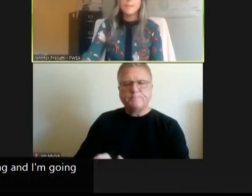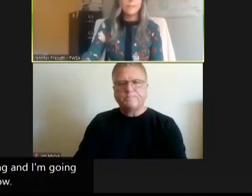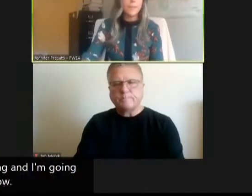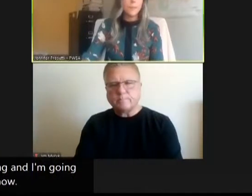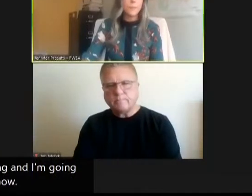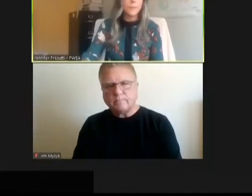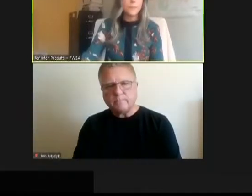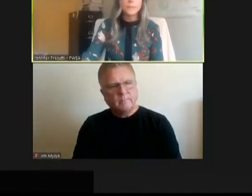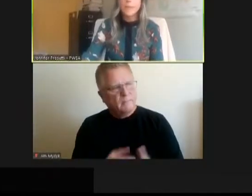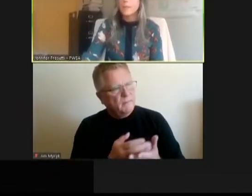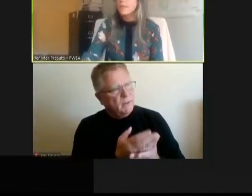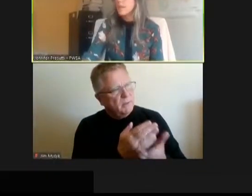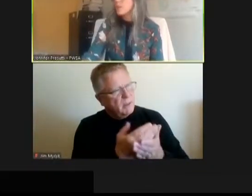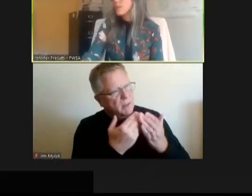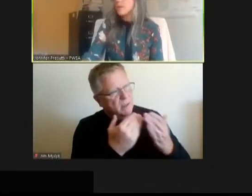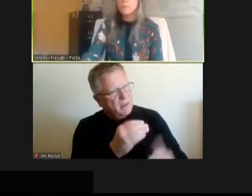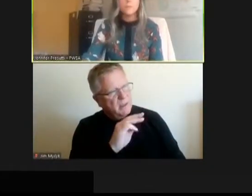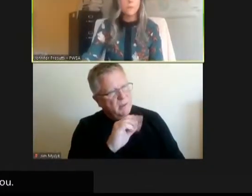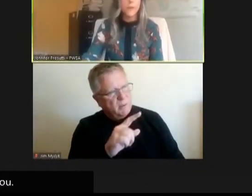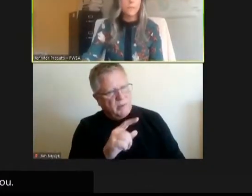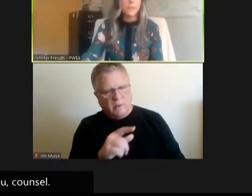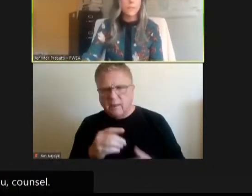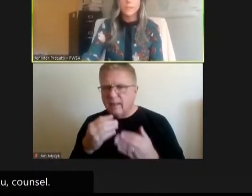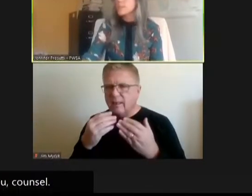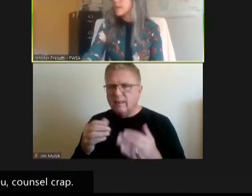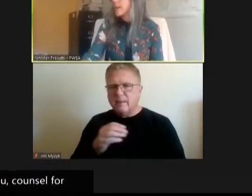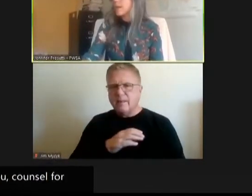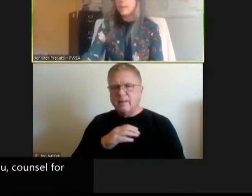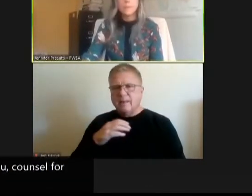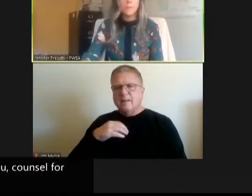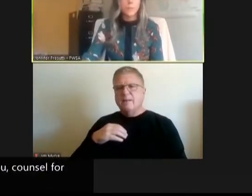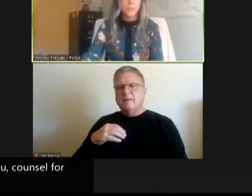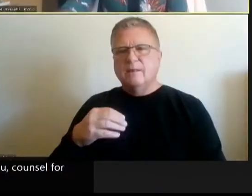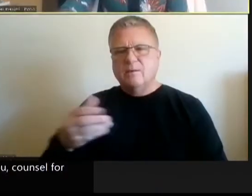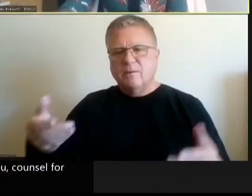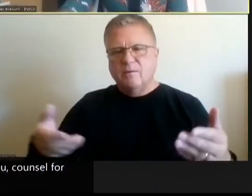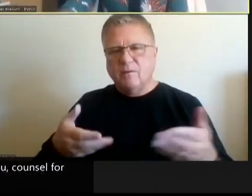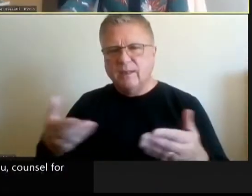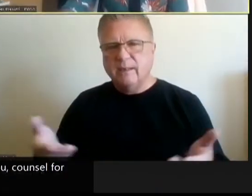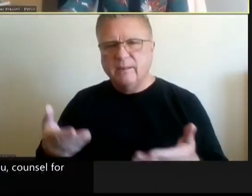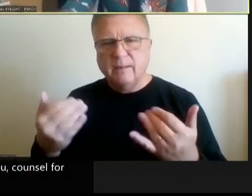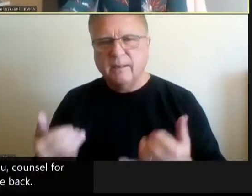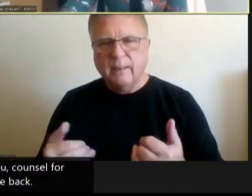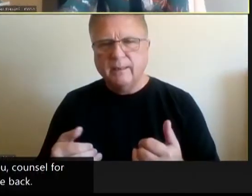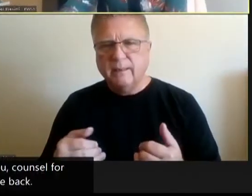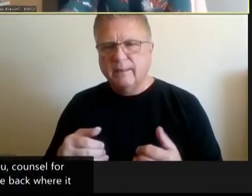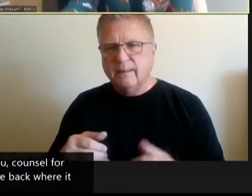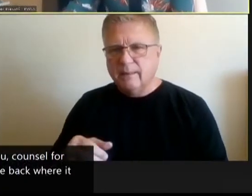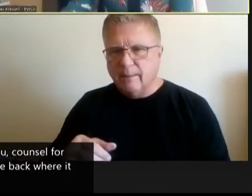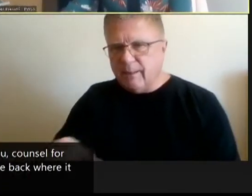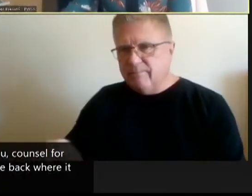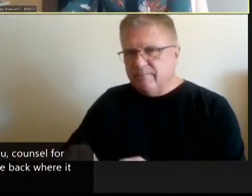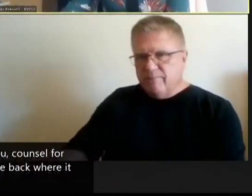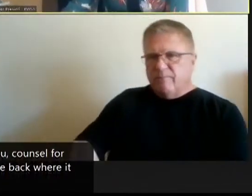All right. Thank you, Will. And thank you, Council, for having us here today. Trying to get my mouse back where it needs to go.